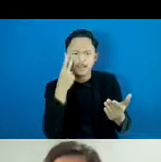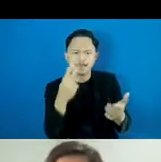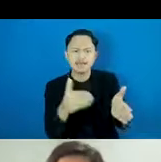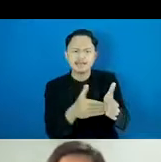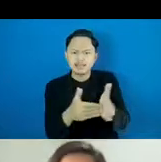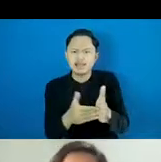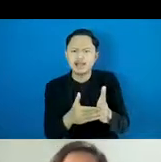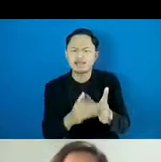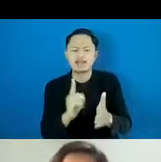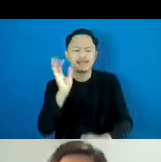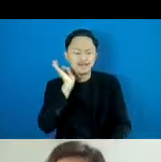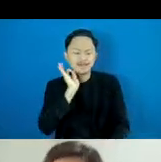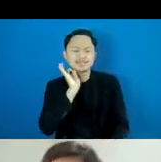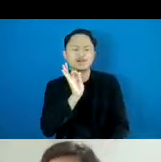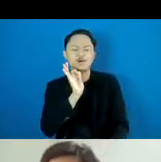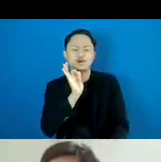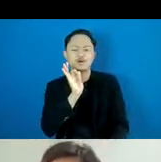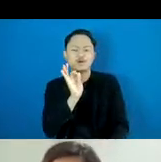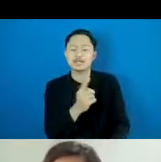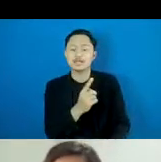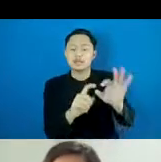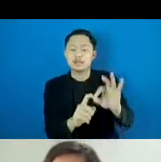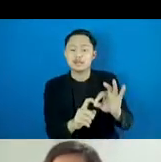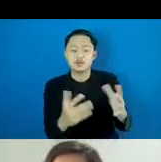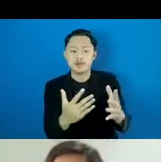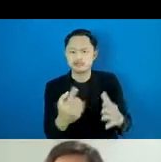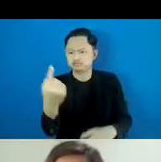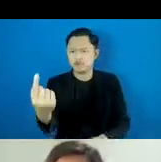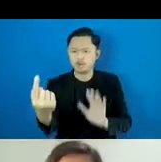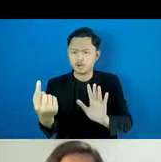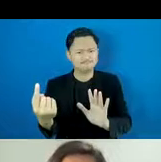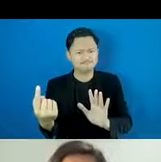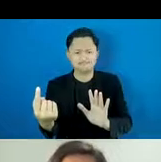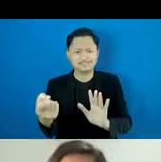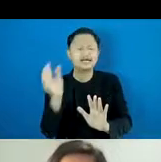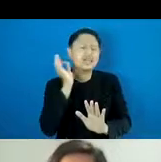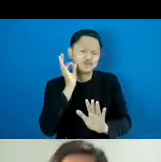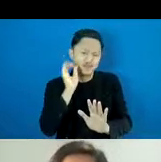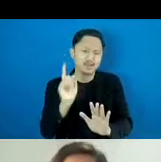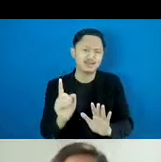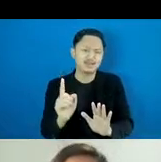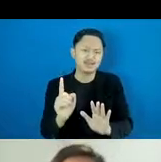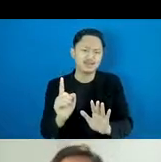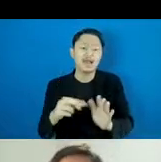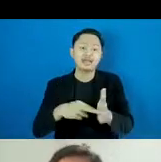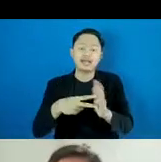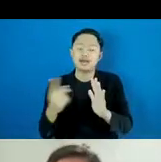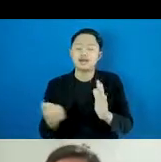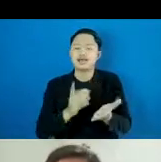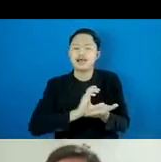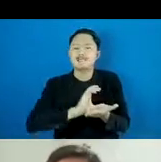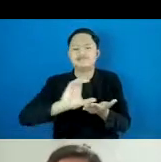e-bus deployment rely on this only one entity. And that's a problem because you can pass. That's a